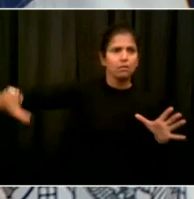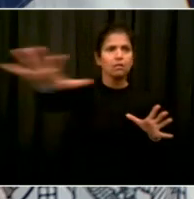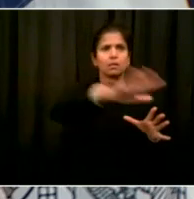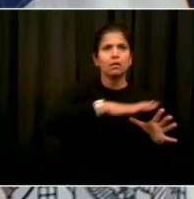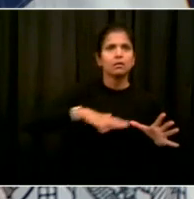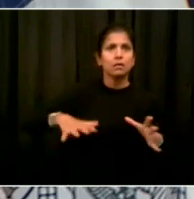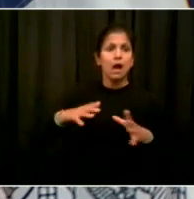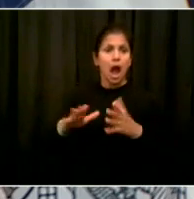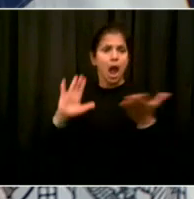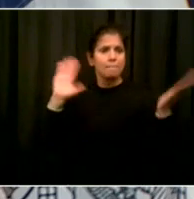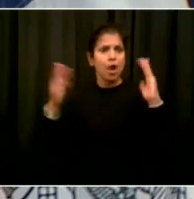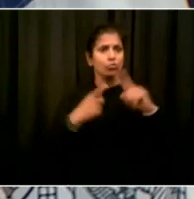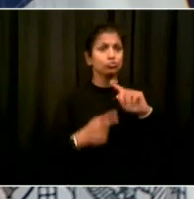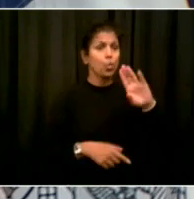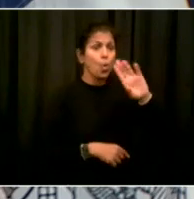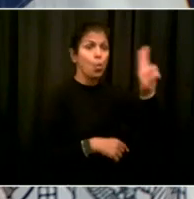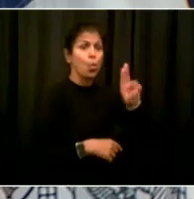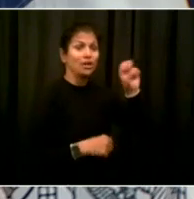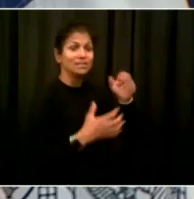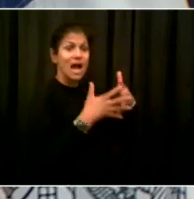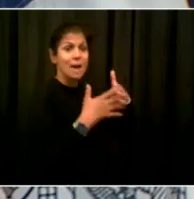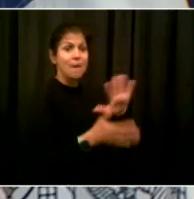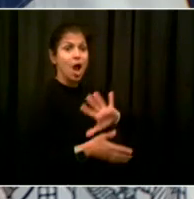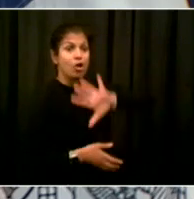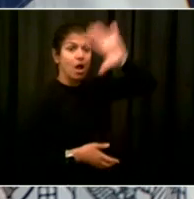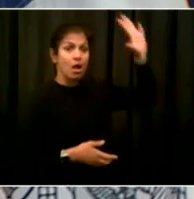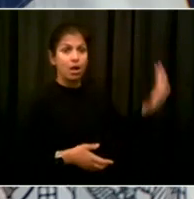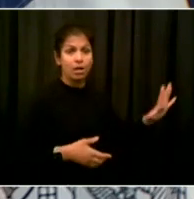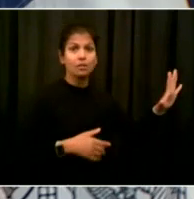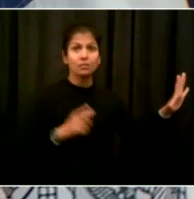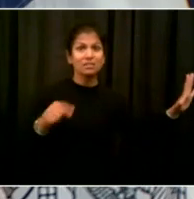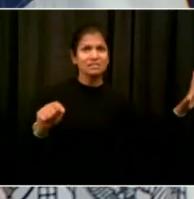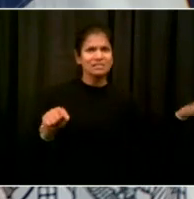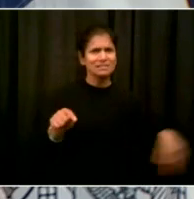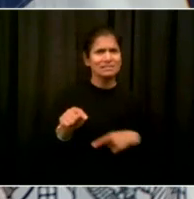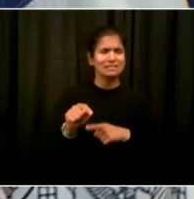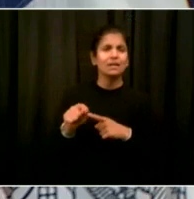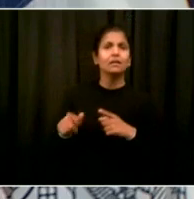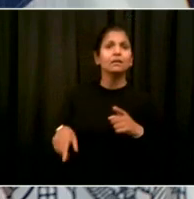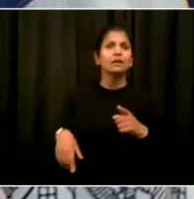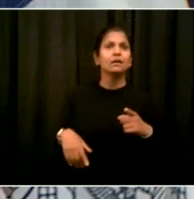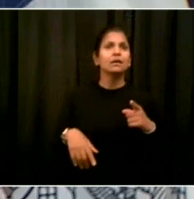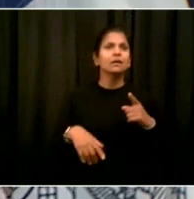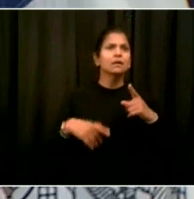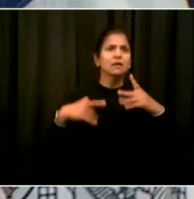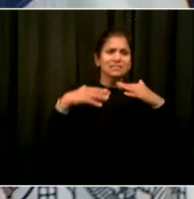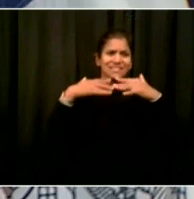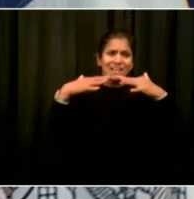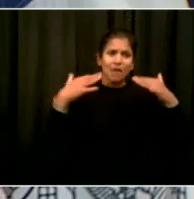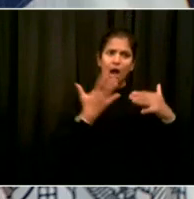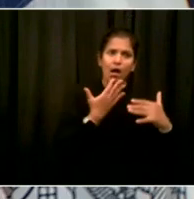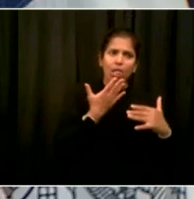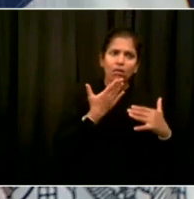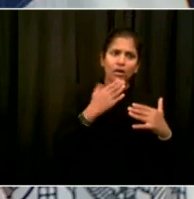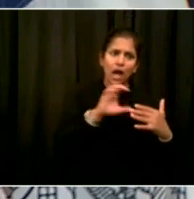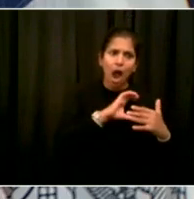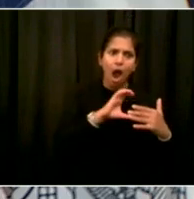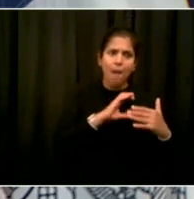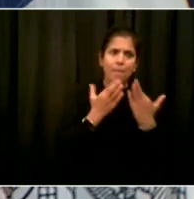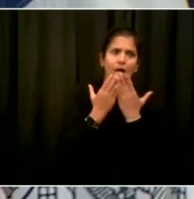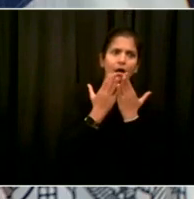the people of this city, and to break the glass ceiling and provide an opportunity for women to lead